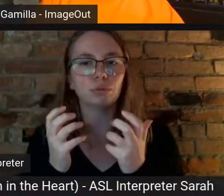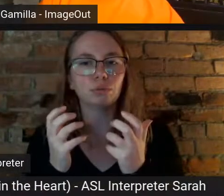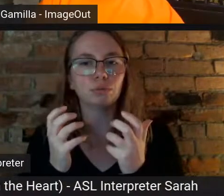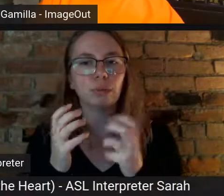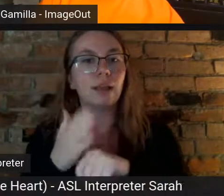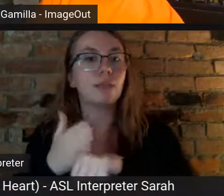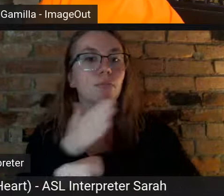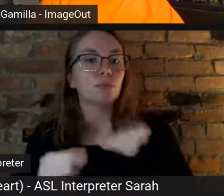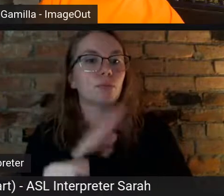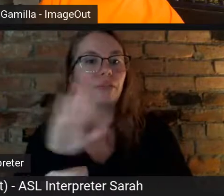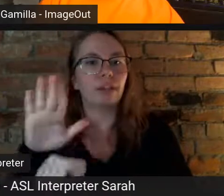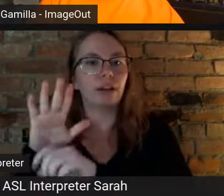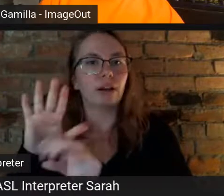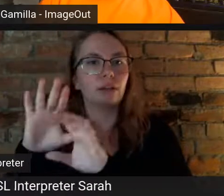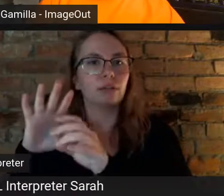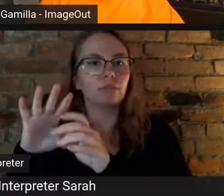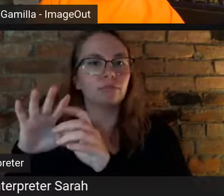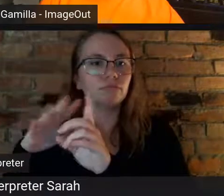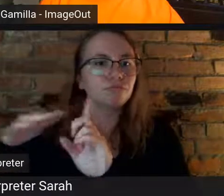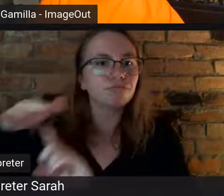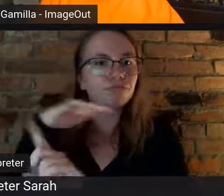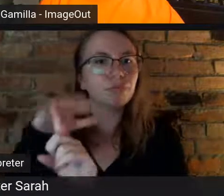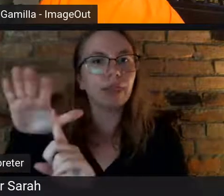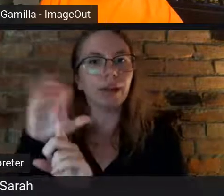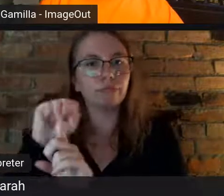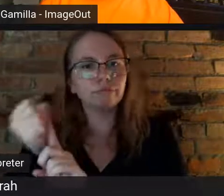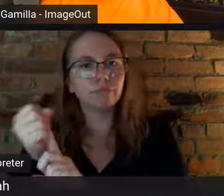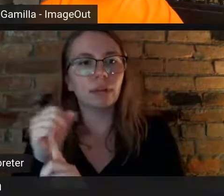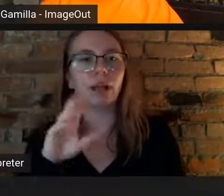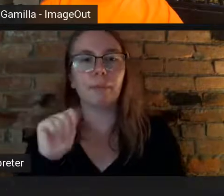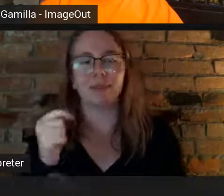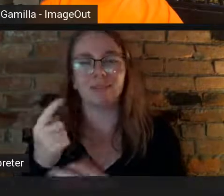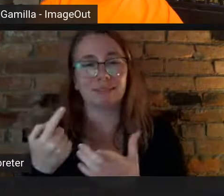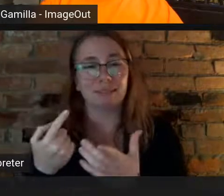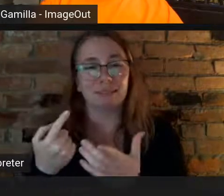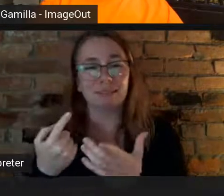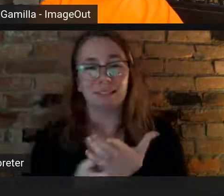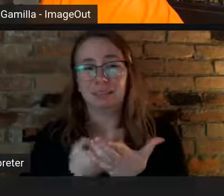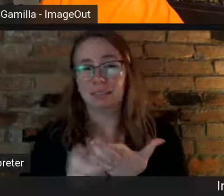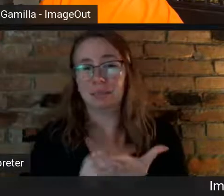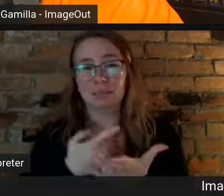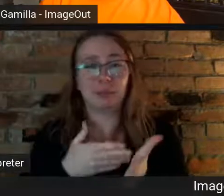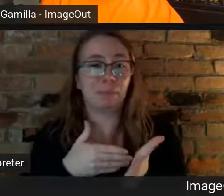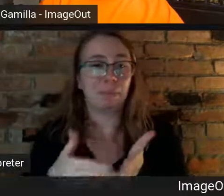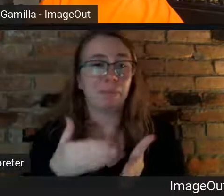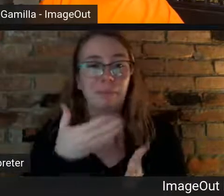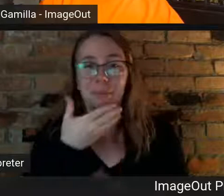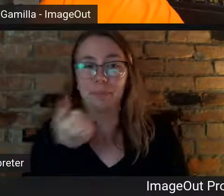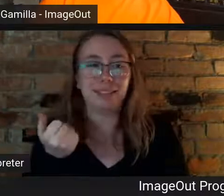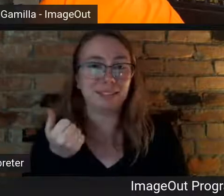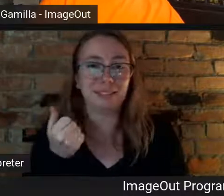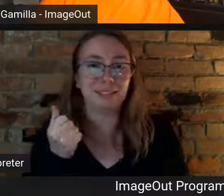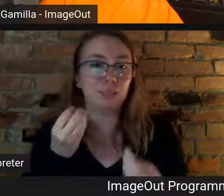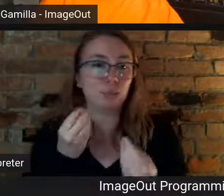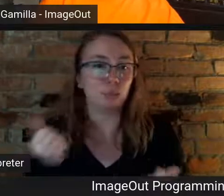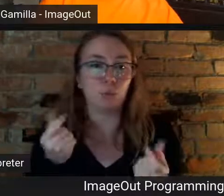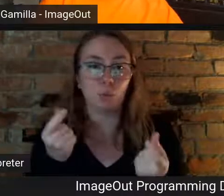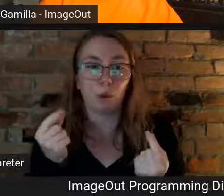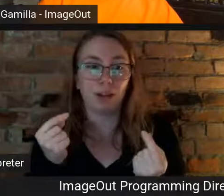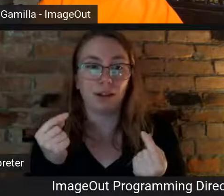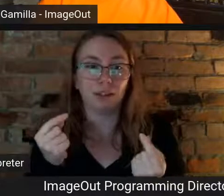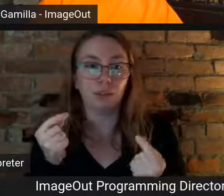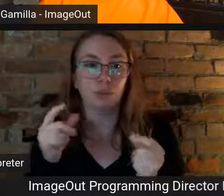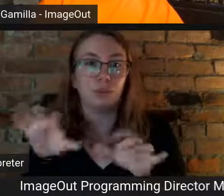for a lot of them, the best solutions is to get out. and maybe fight the system from